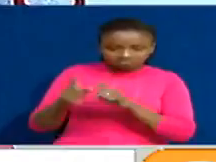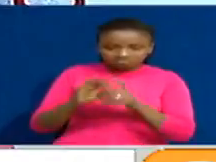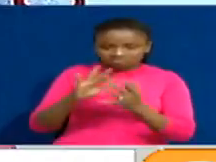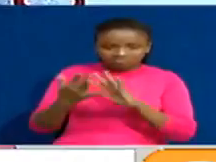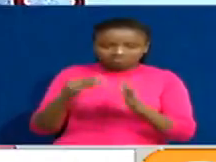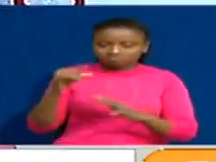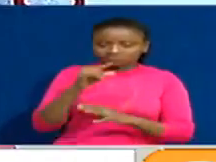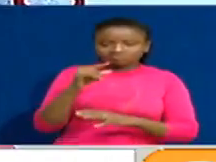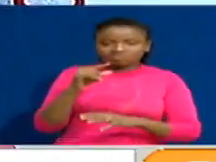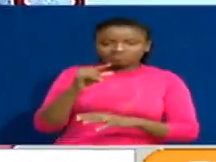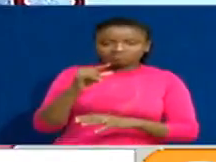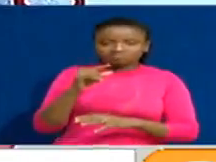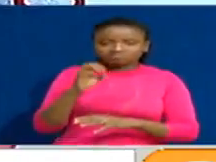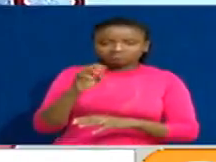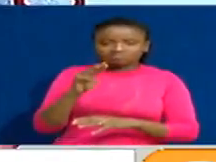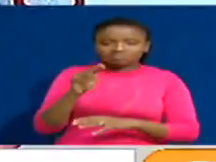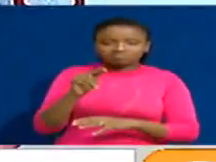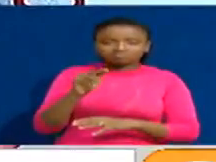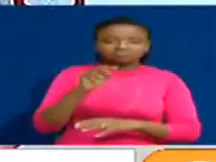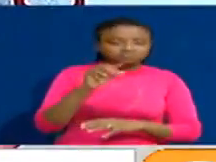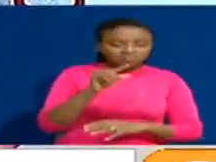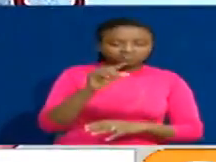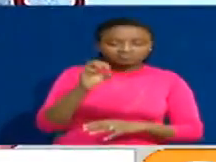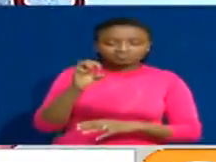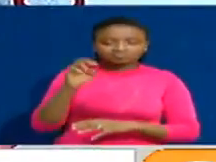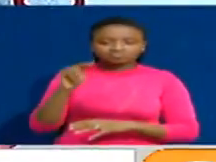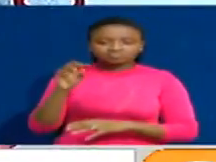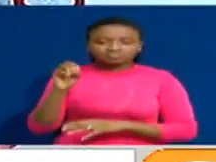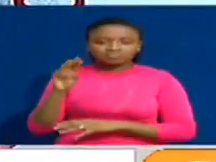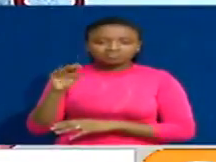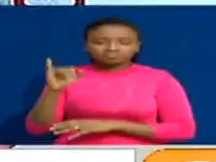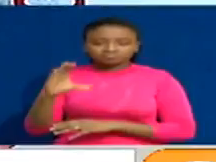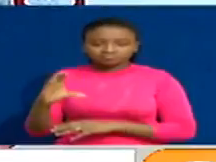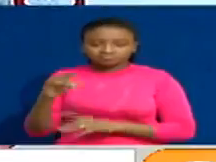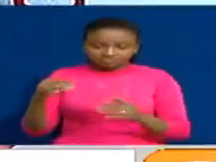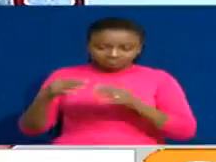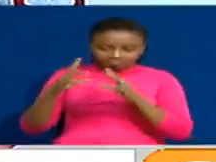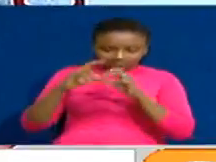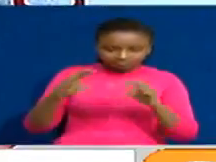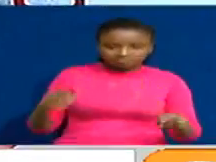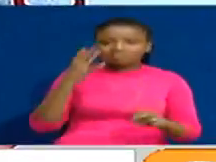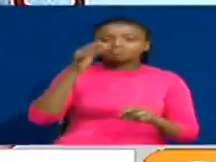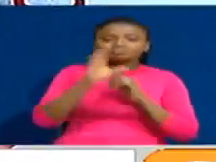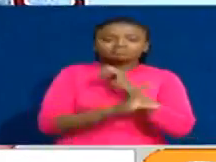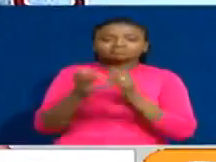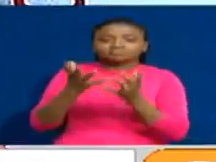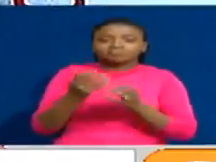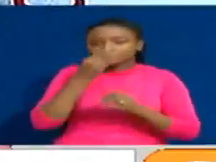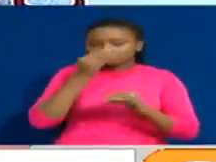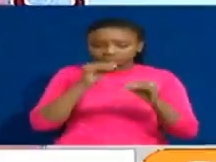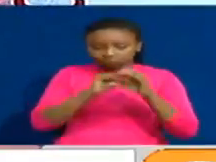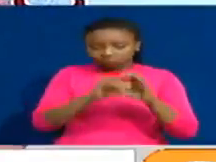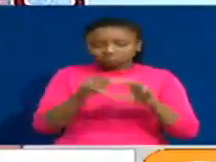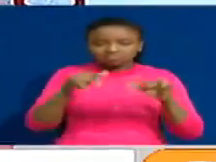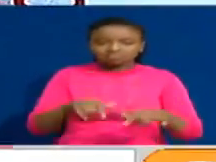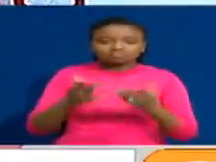genomic sequencing and tells us why it's extremely important for the country to invest in it if Kenya